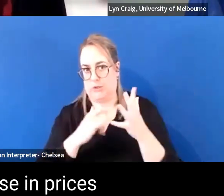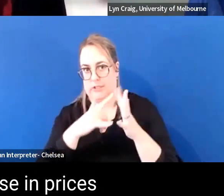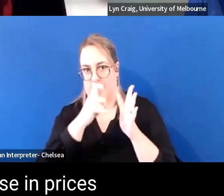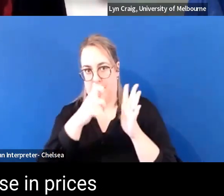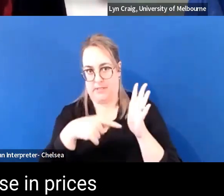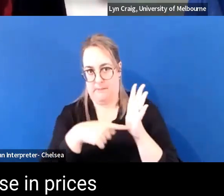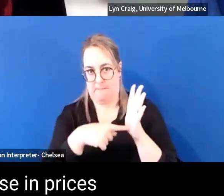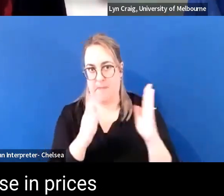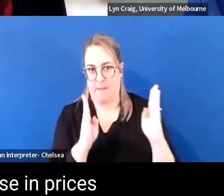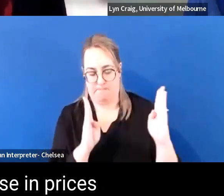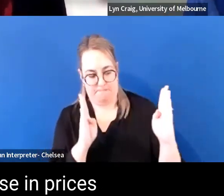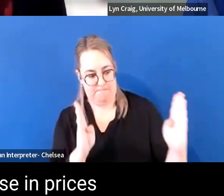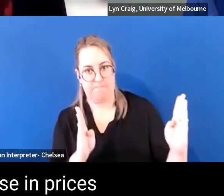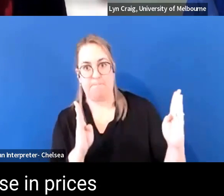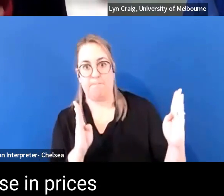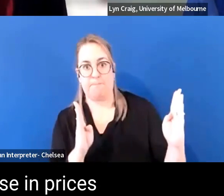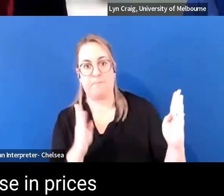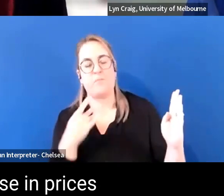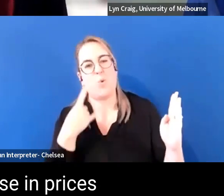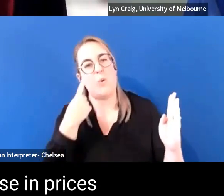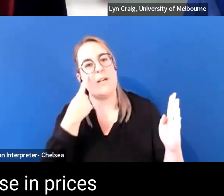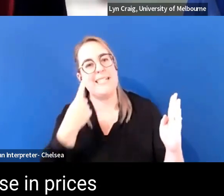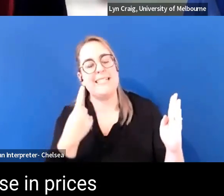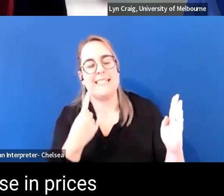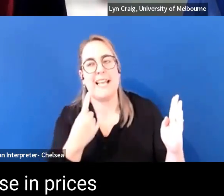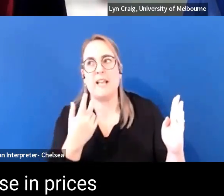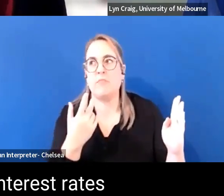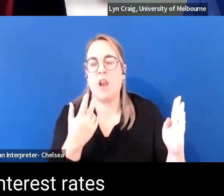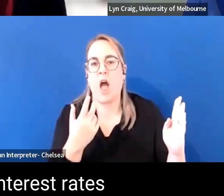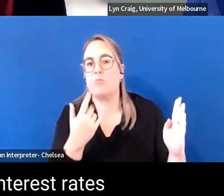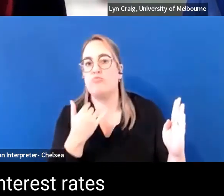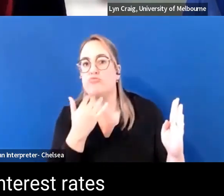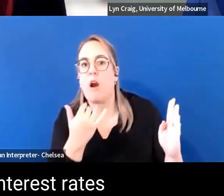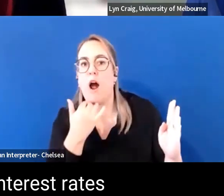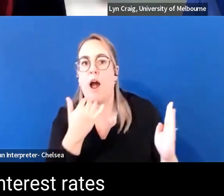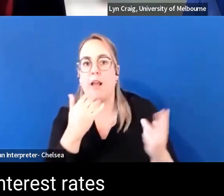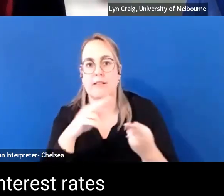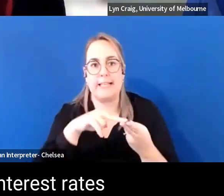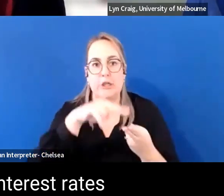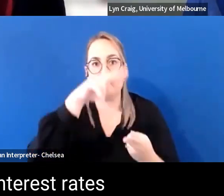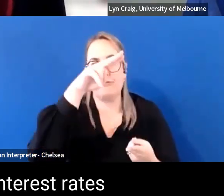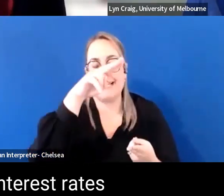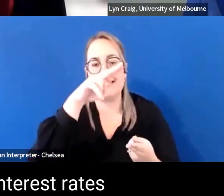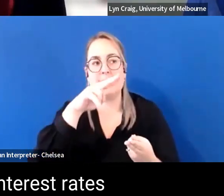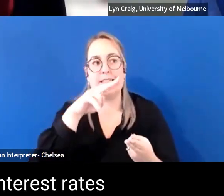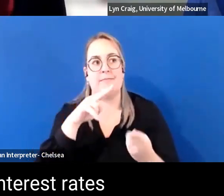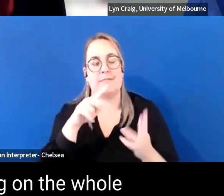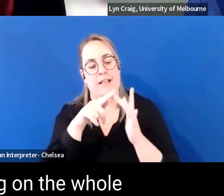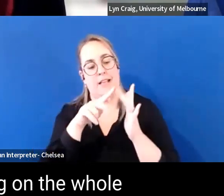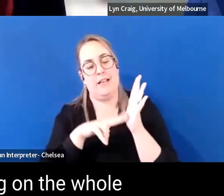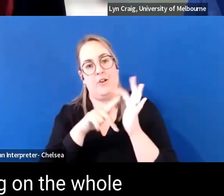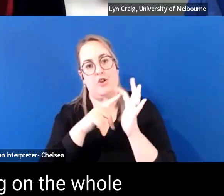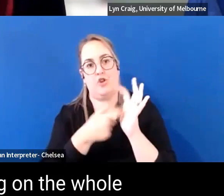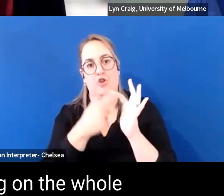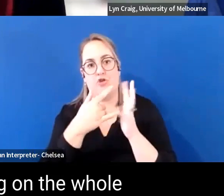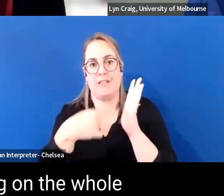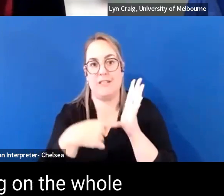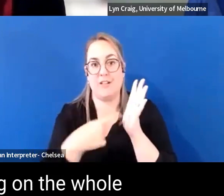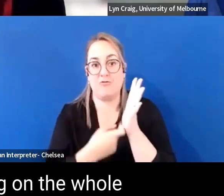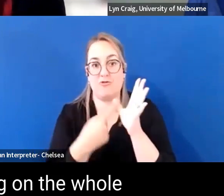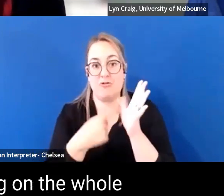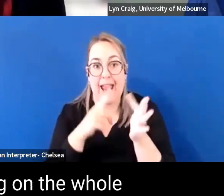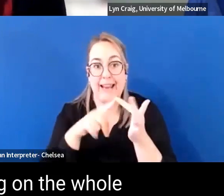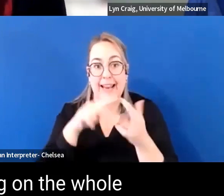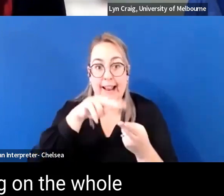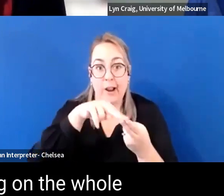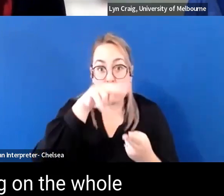know, massive rise in prices and obviously other household pressures and interest rates and the like. Financial wellbeing on the